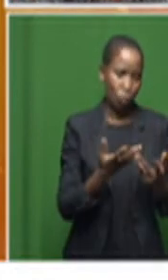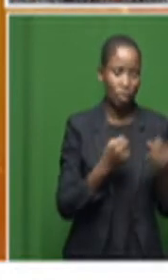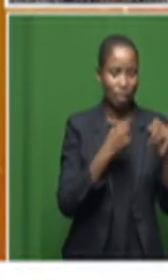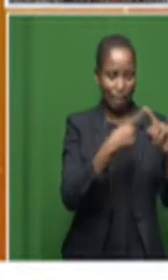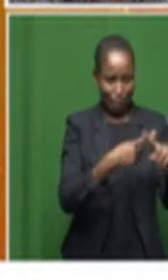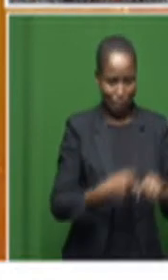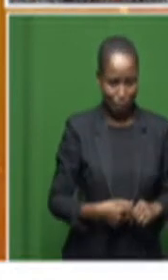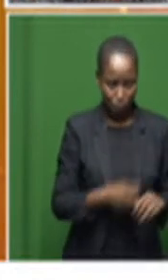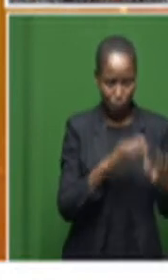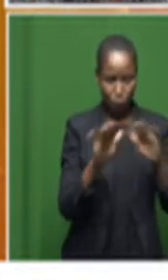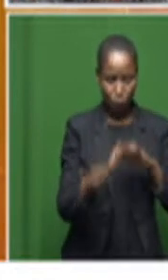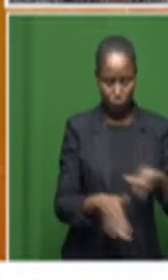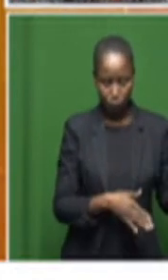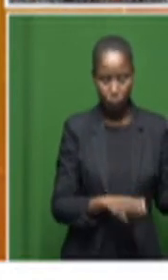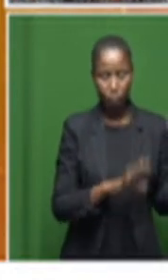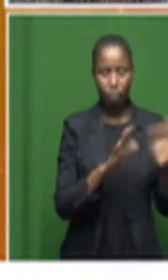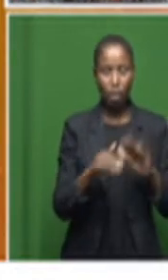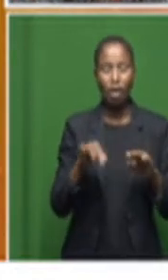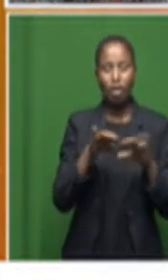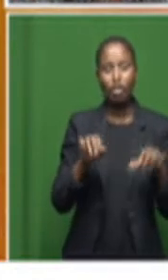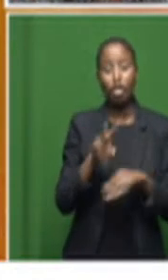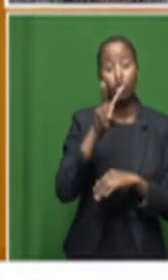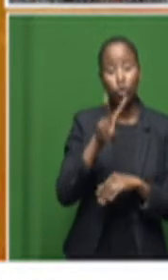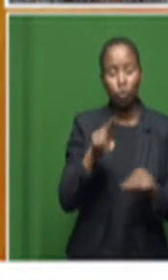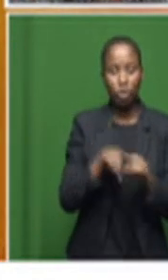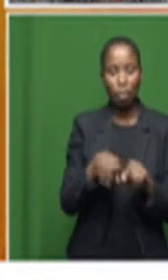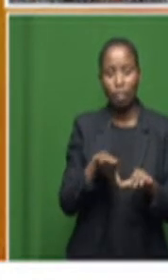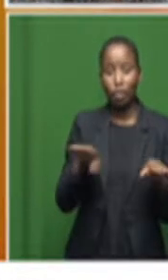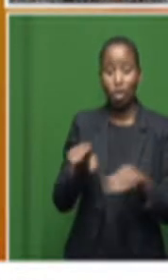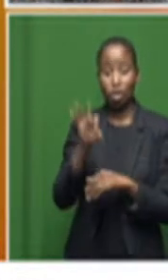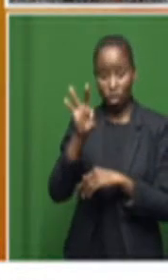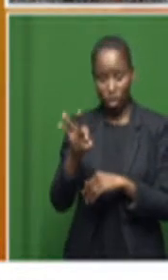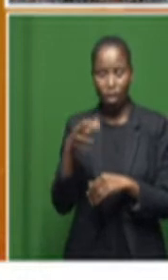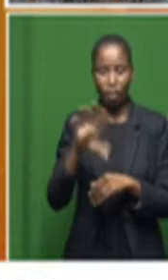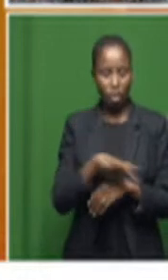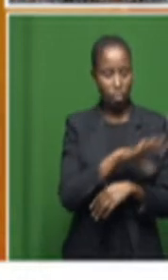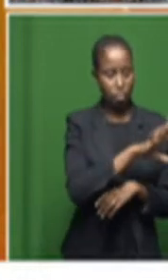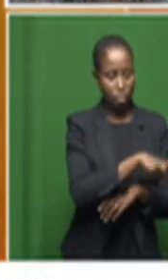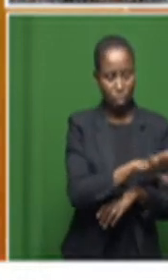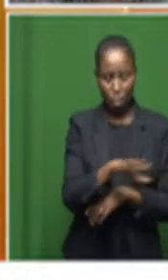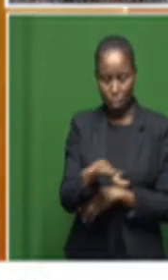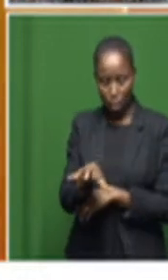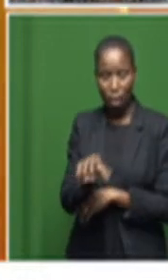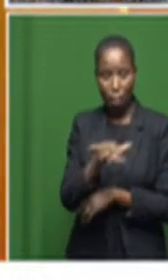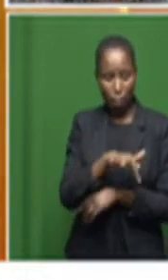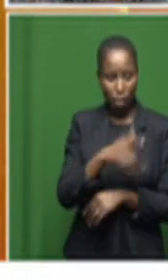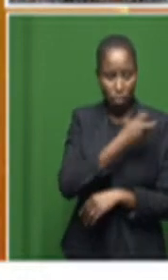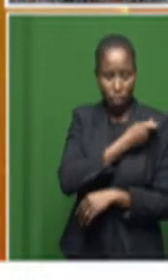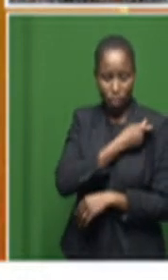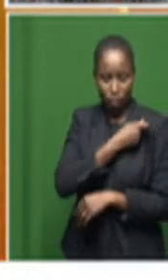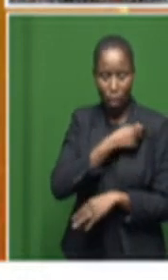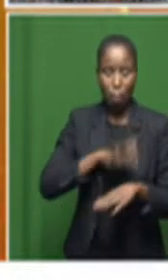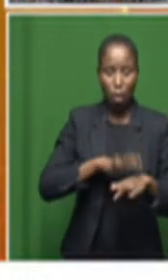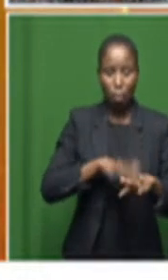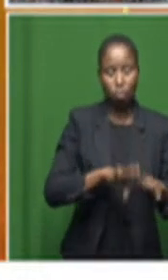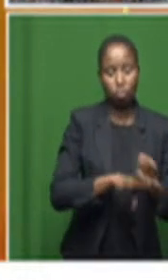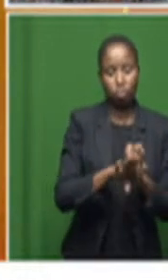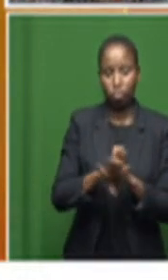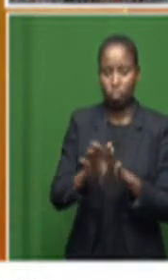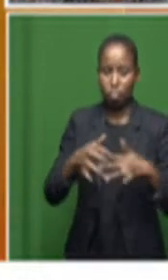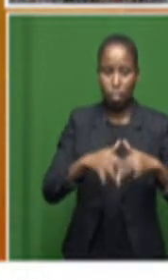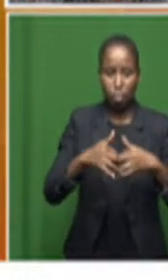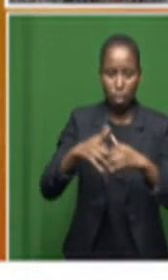went, therefore, into phase 2 and 3, we expanded our hub and spoke, and we now